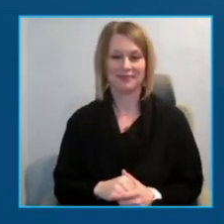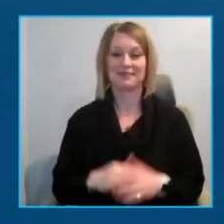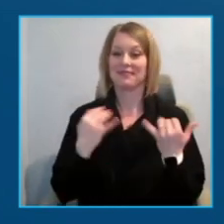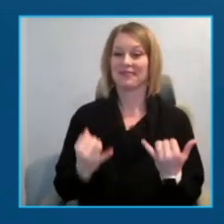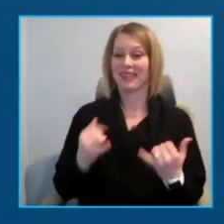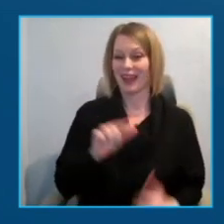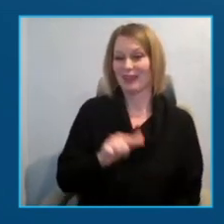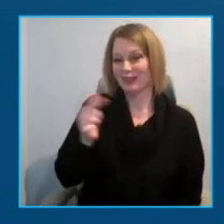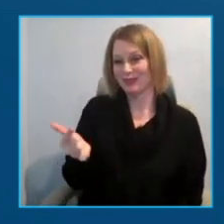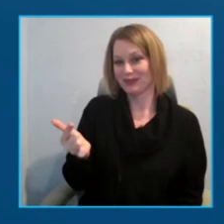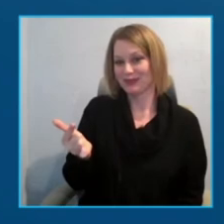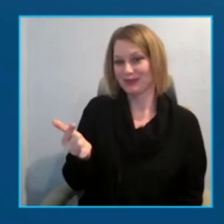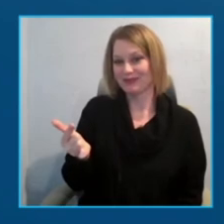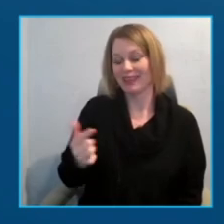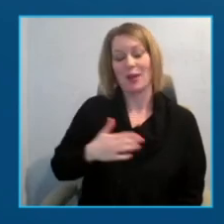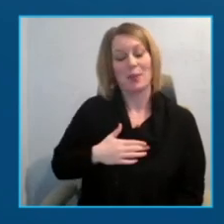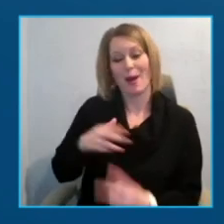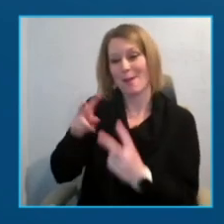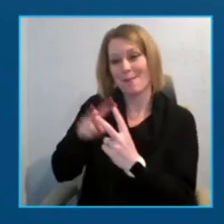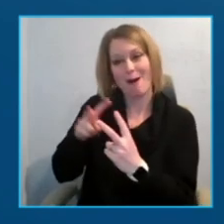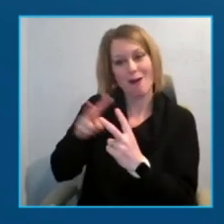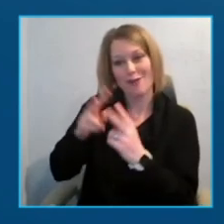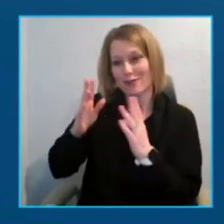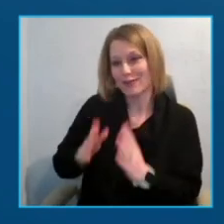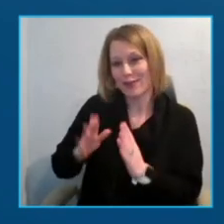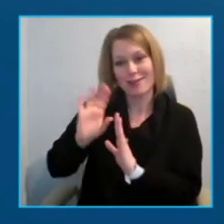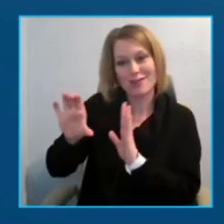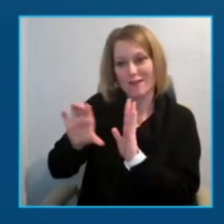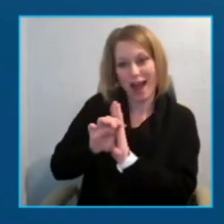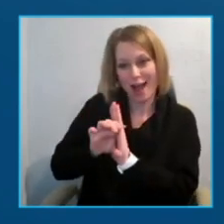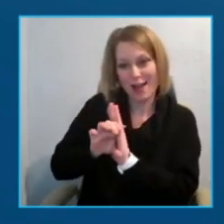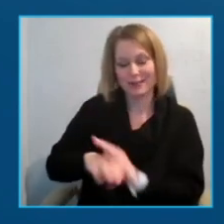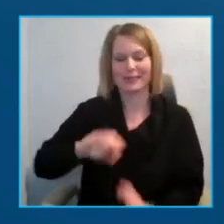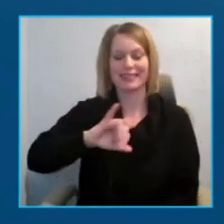my partner in crime, Jim Roosevelt.